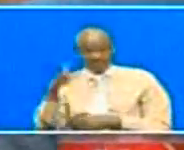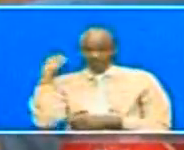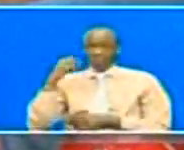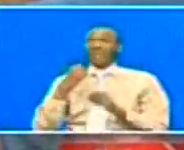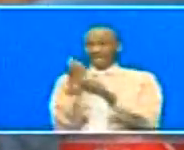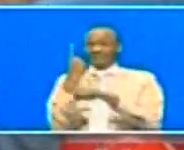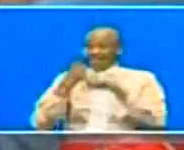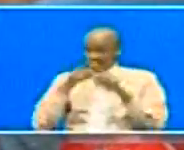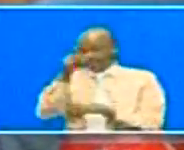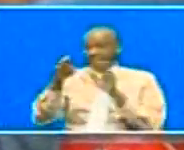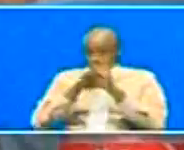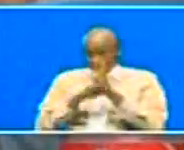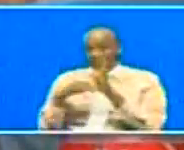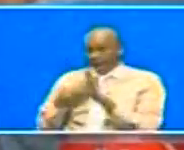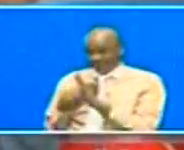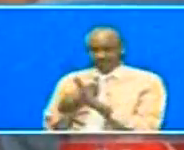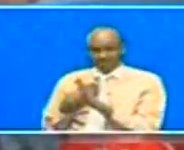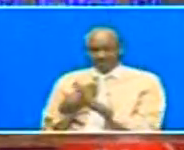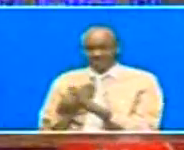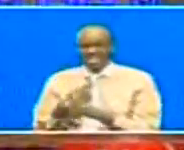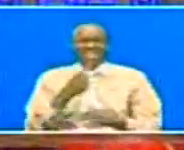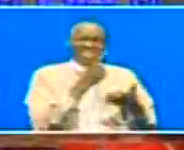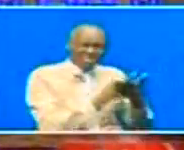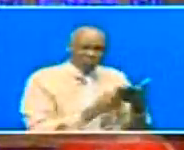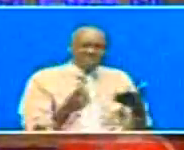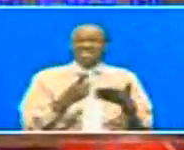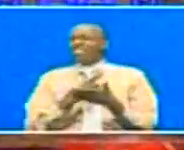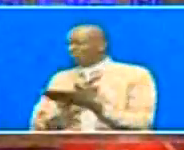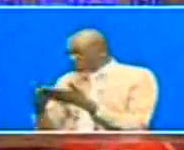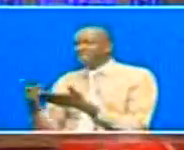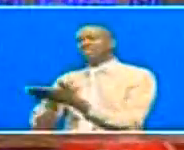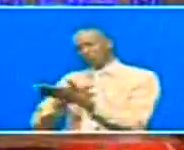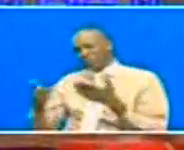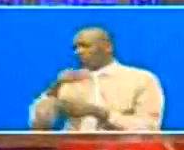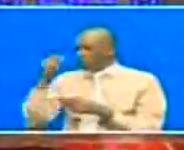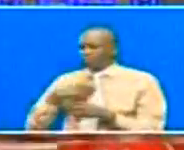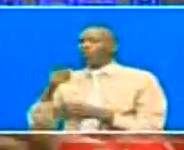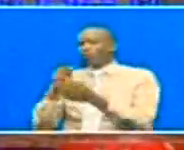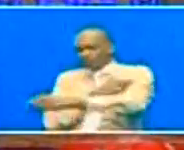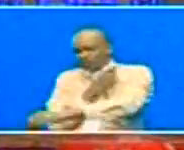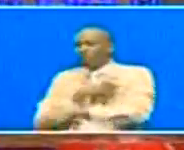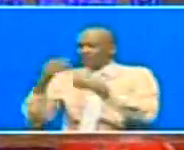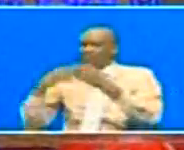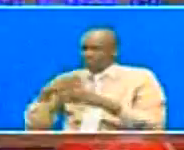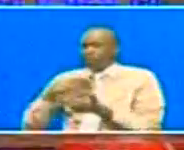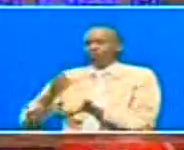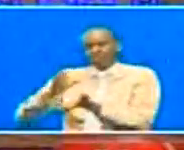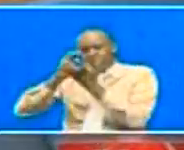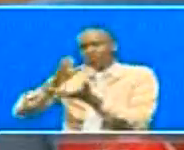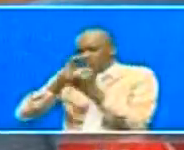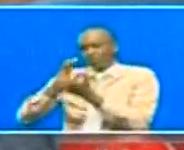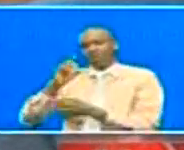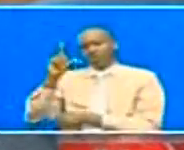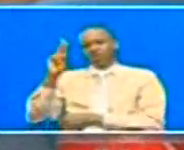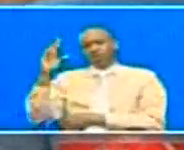over 11 years. And each week you would go to a hospital and actually present some Lukozade to some patients. A bottle of